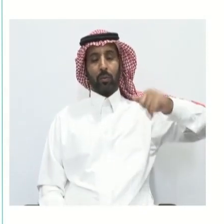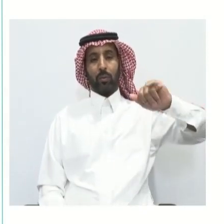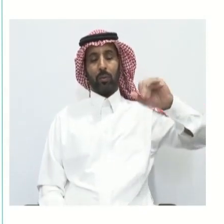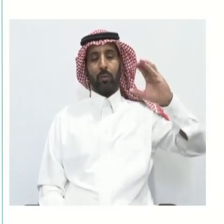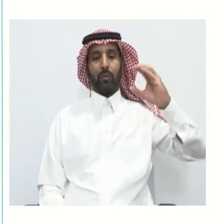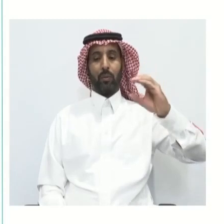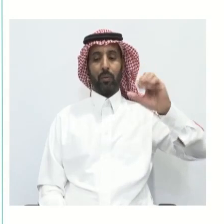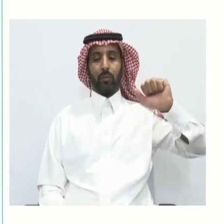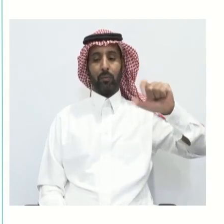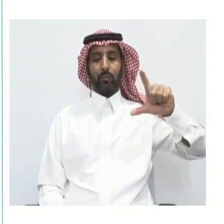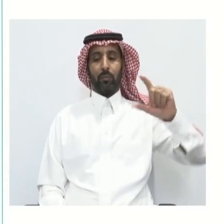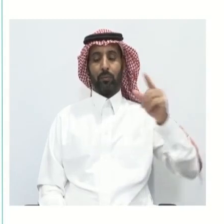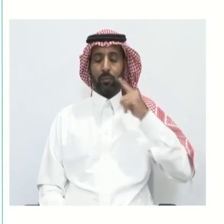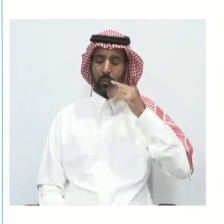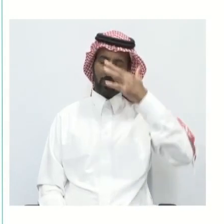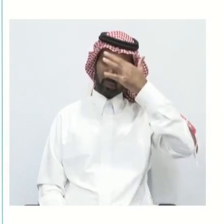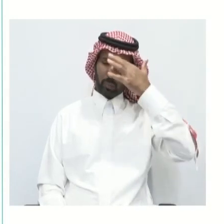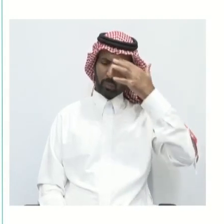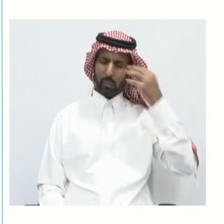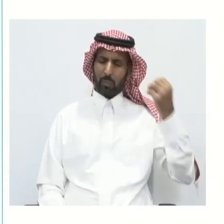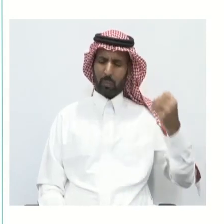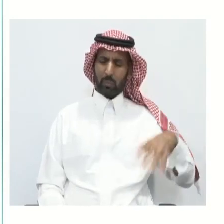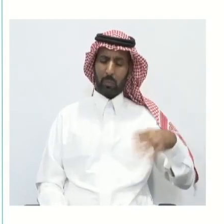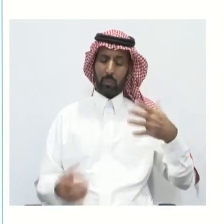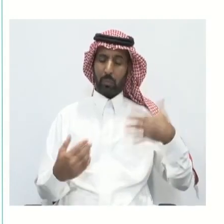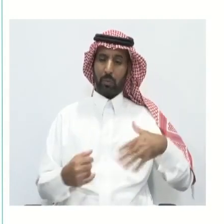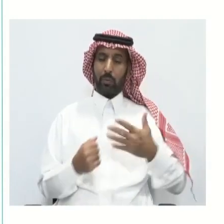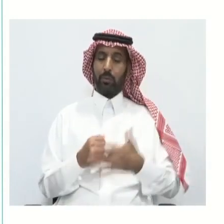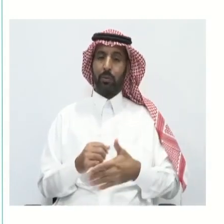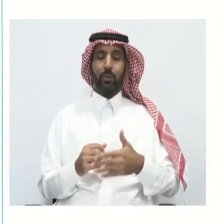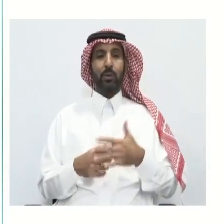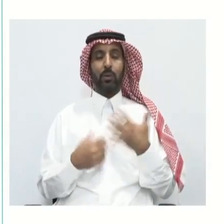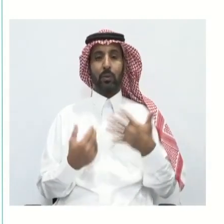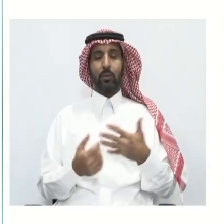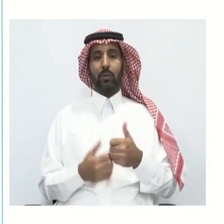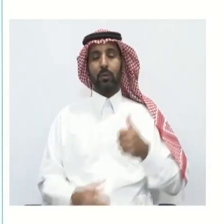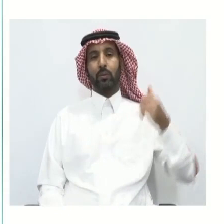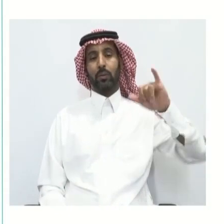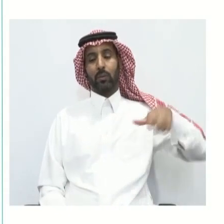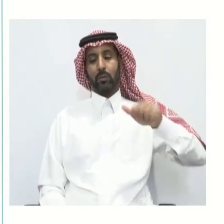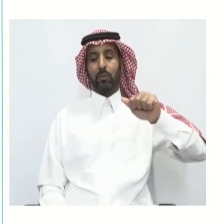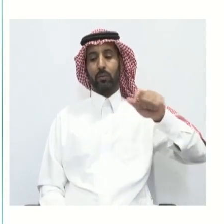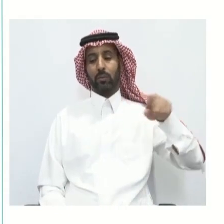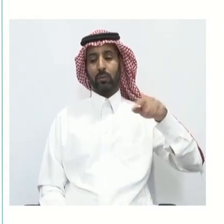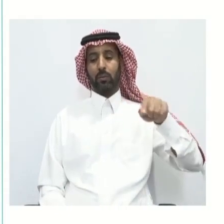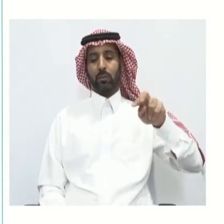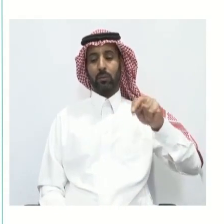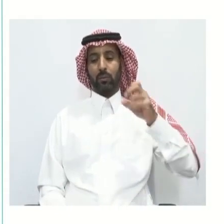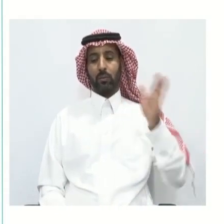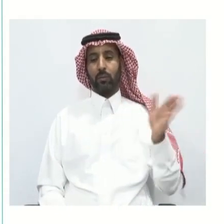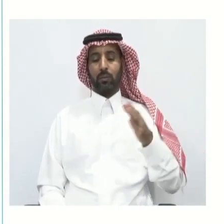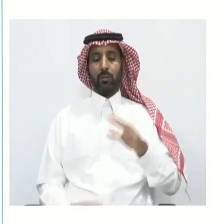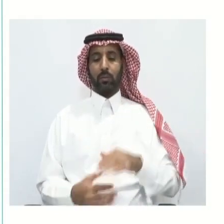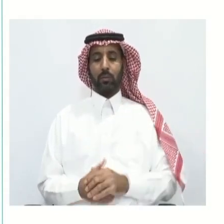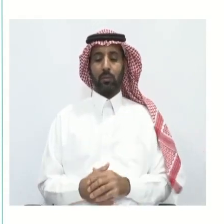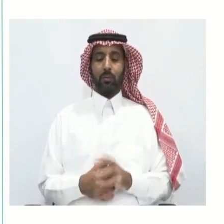of Jazan is very hot and in the summer, while temperature is in the mountains to the northern east